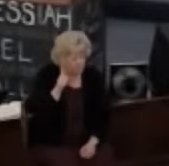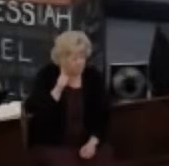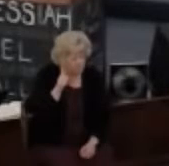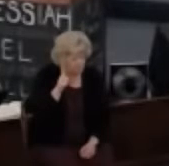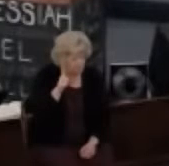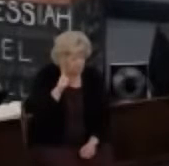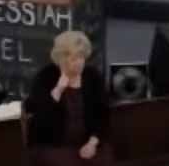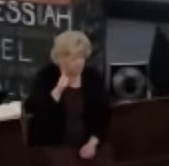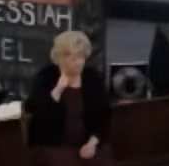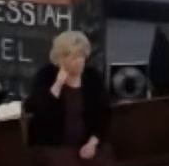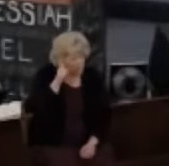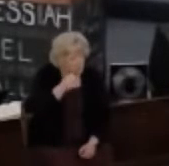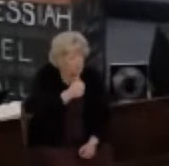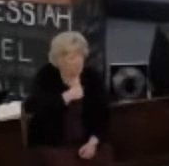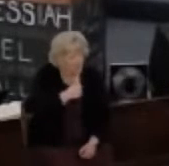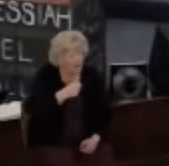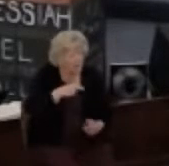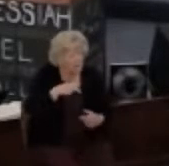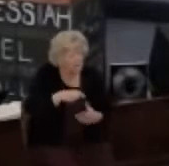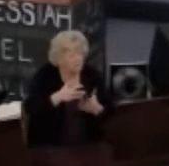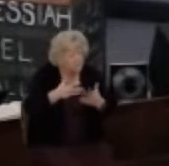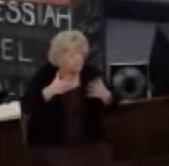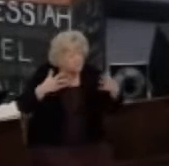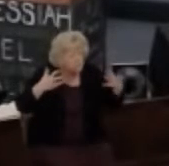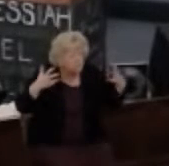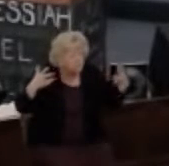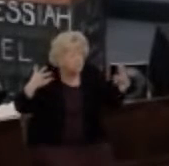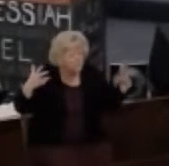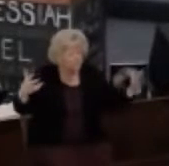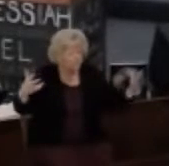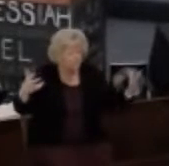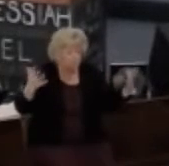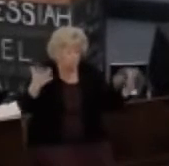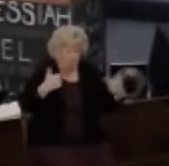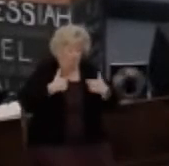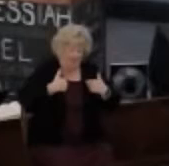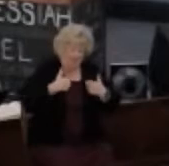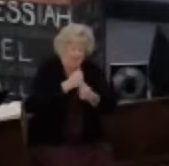That's how much you love me, and that's how much you want me to love you.